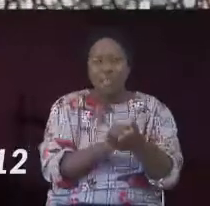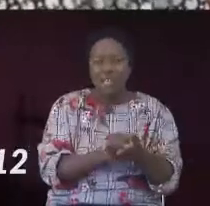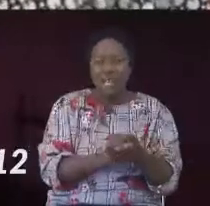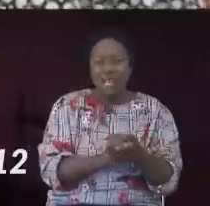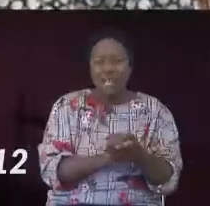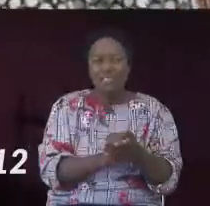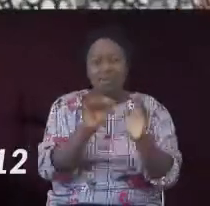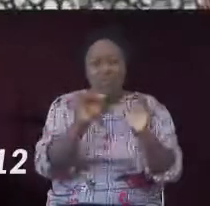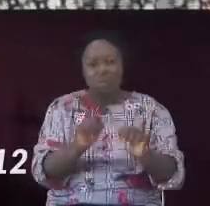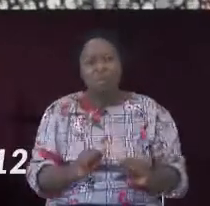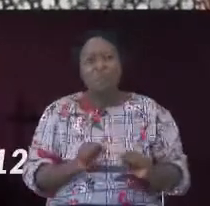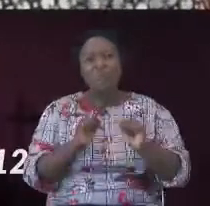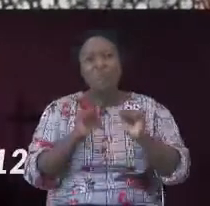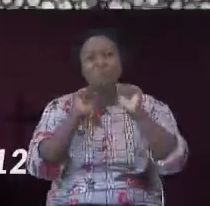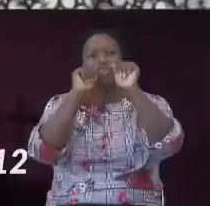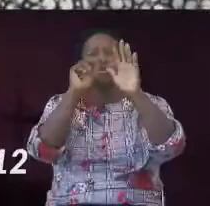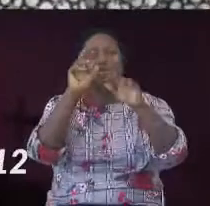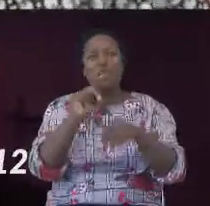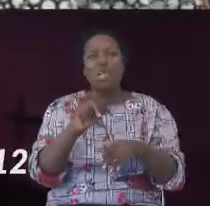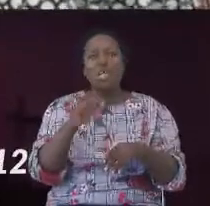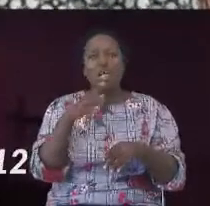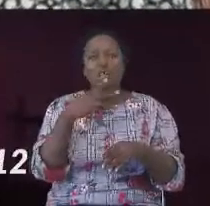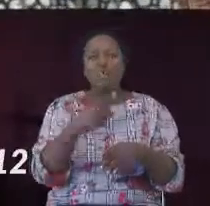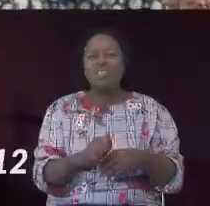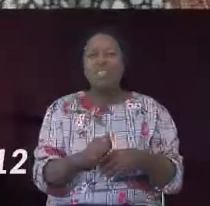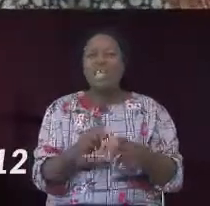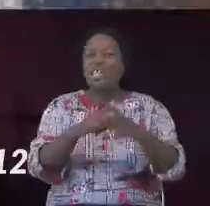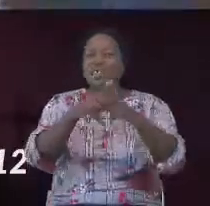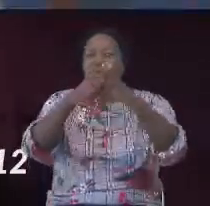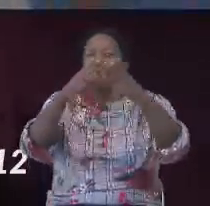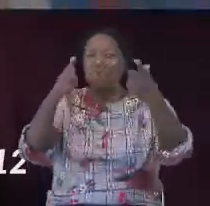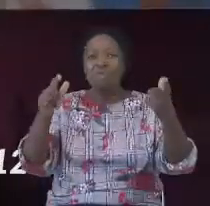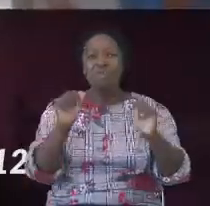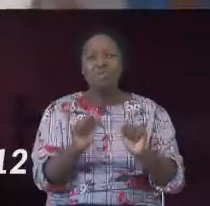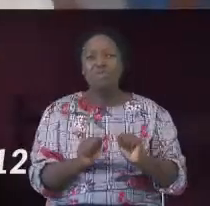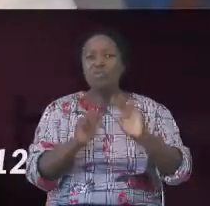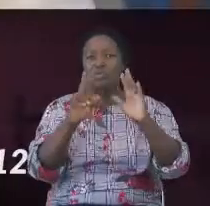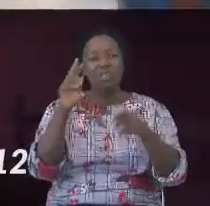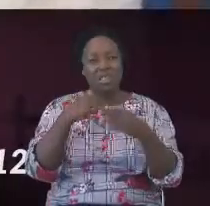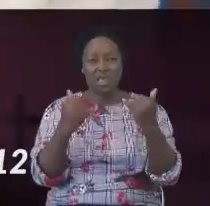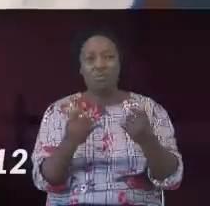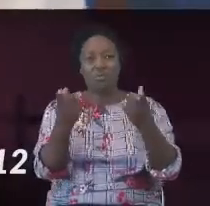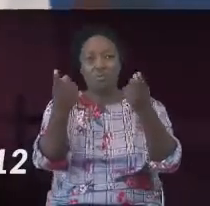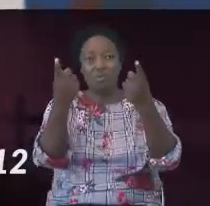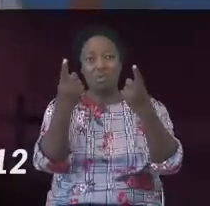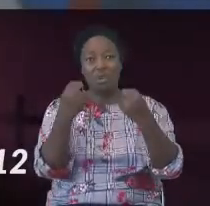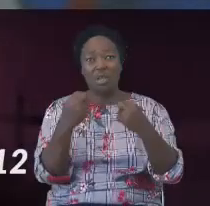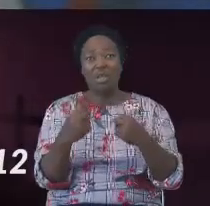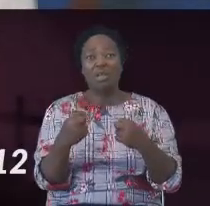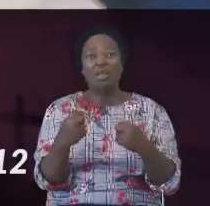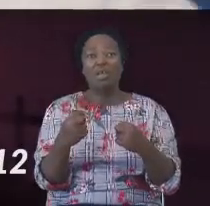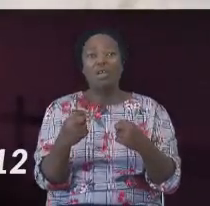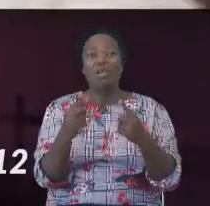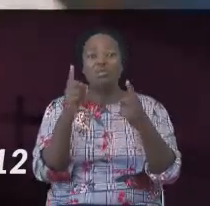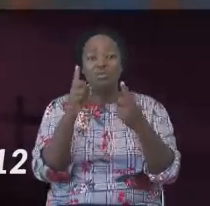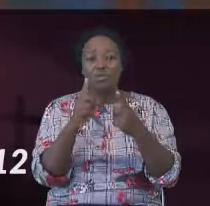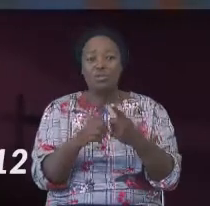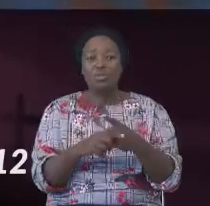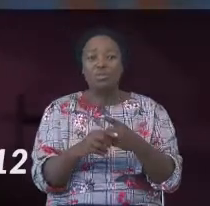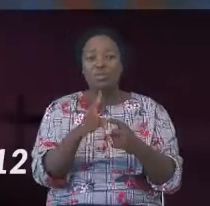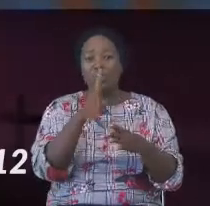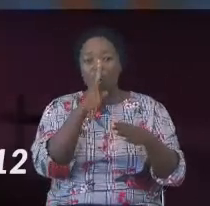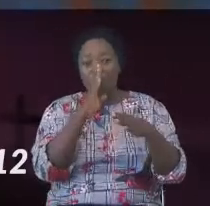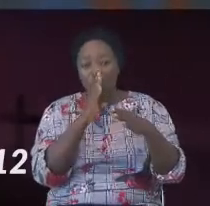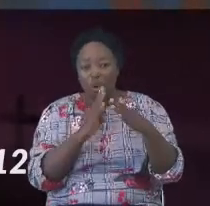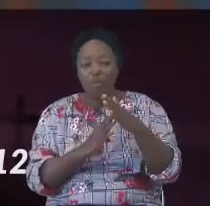the heavenly Father. And because of that submission, the supreme